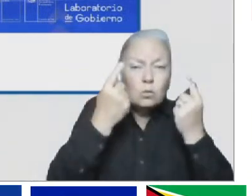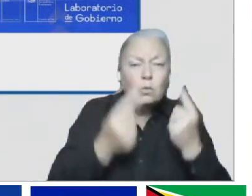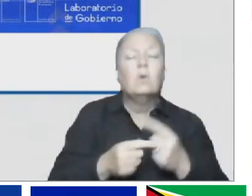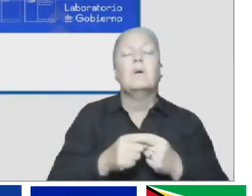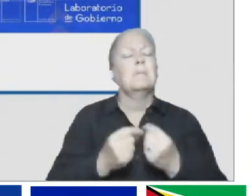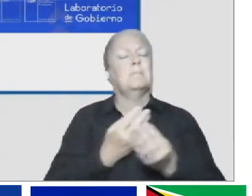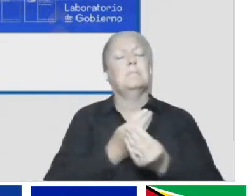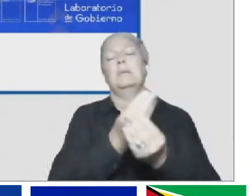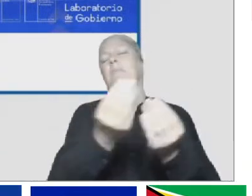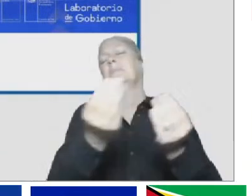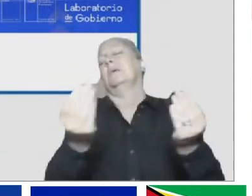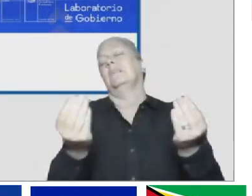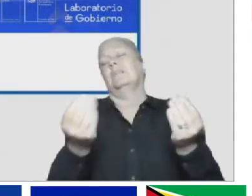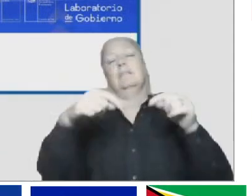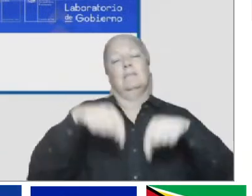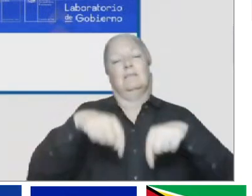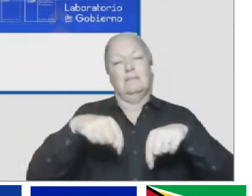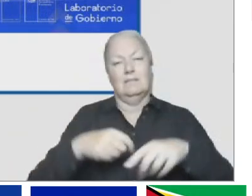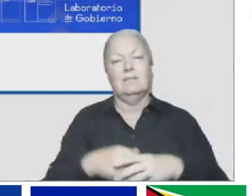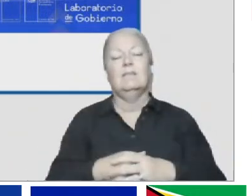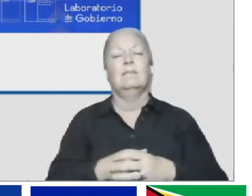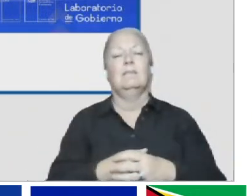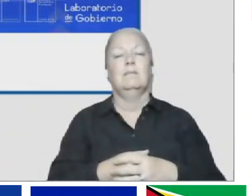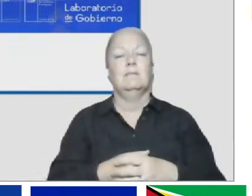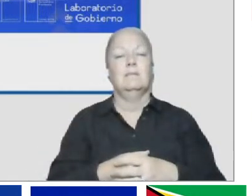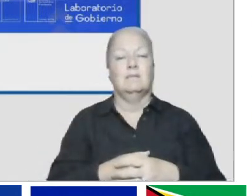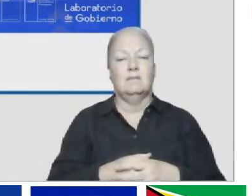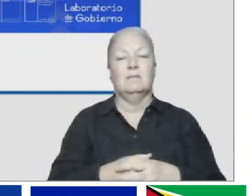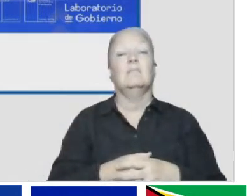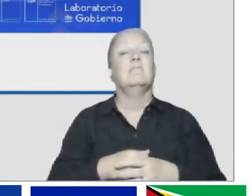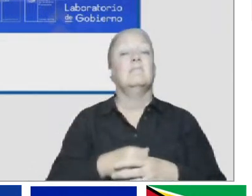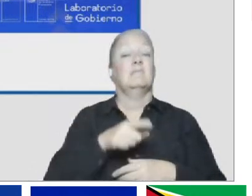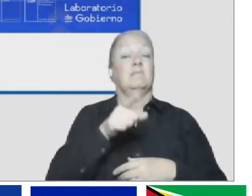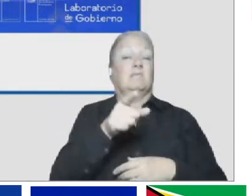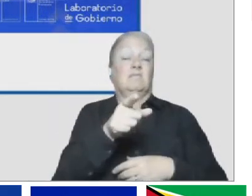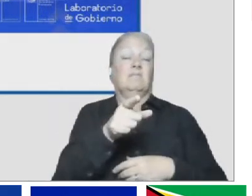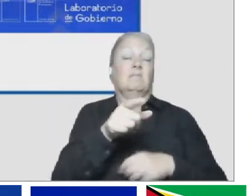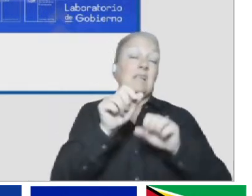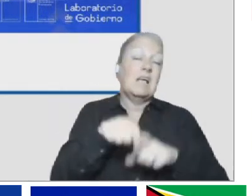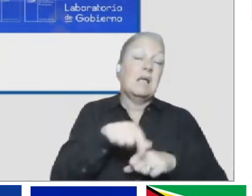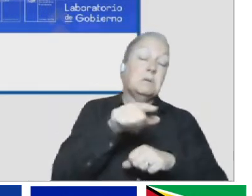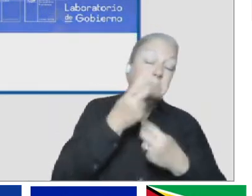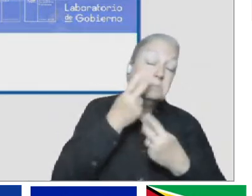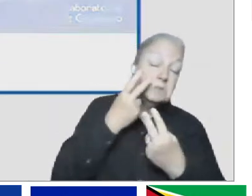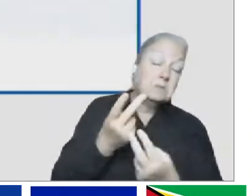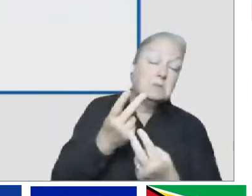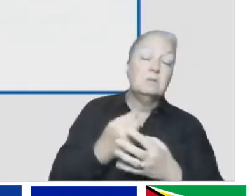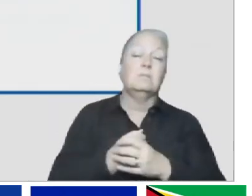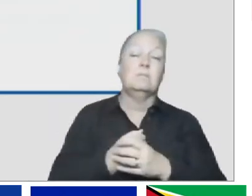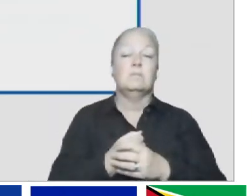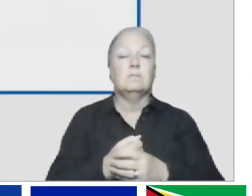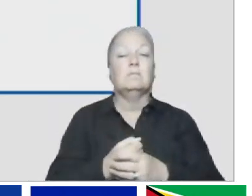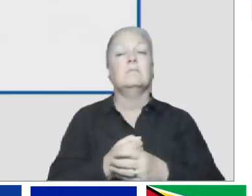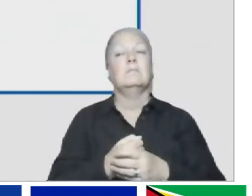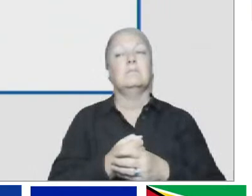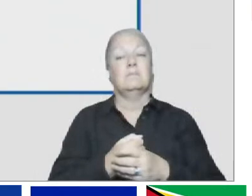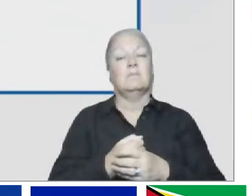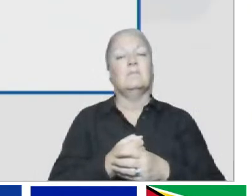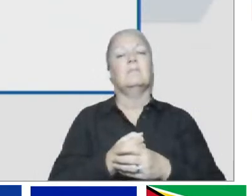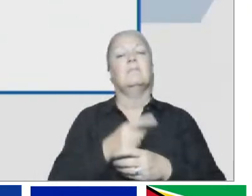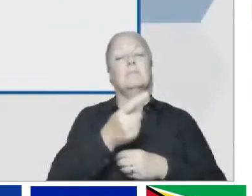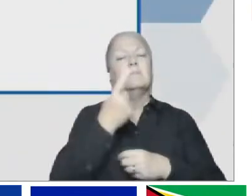can see how we could go to the different people from